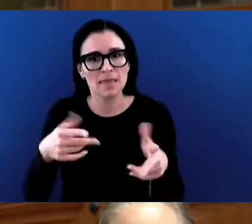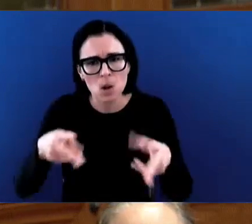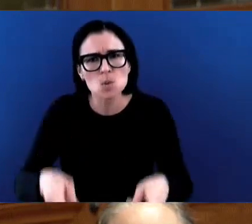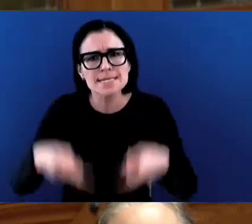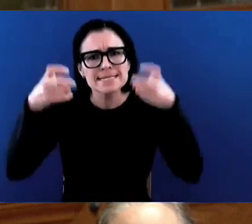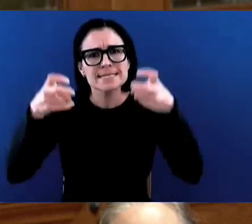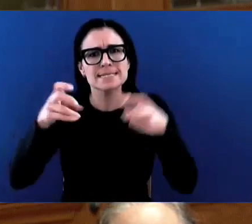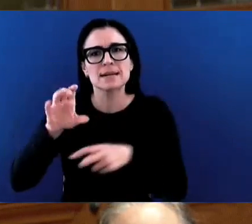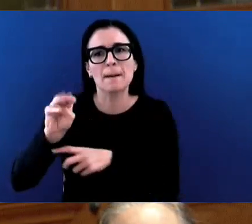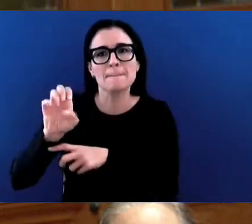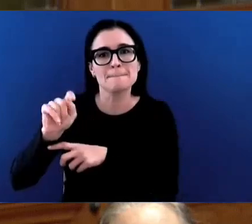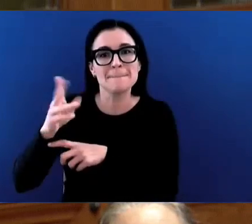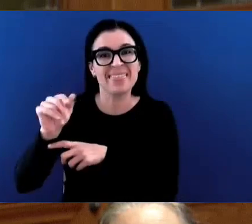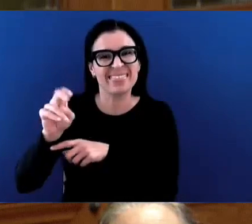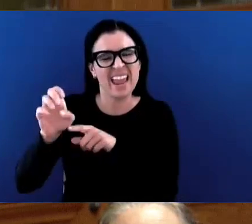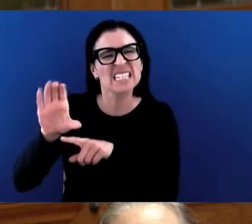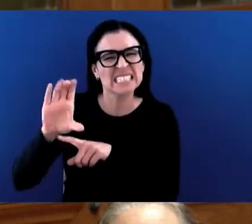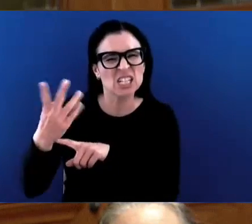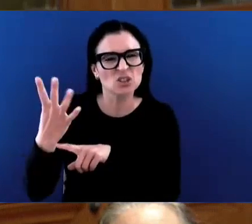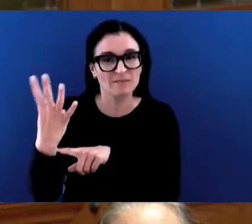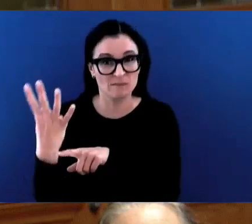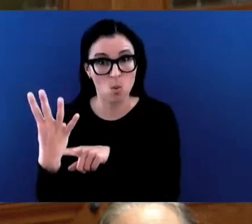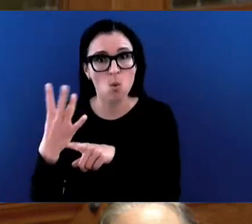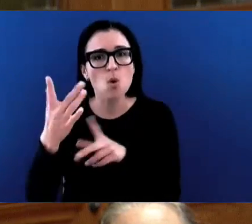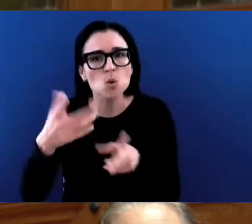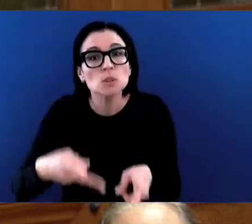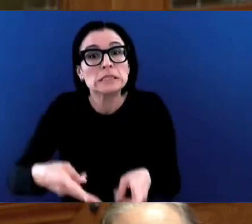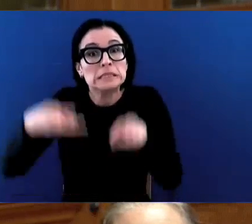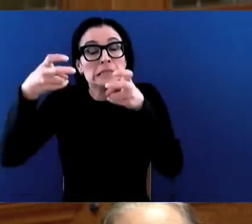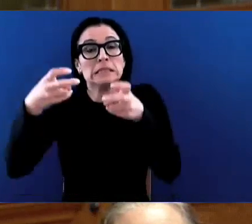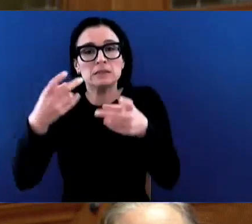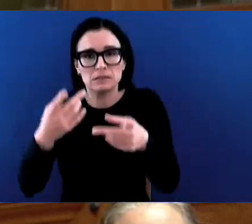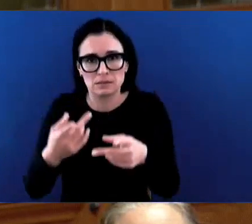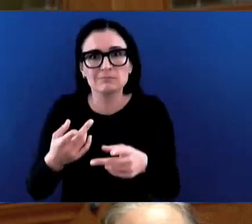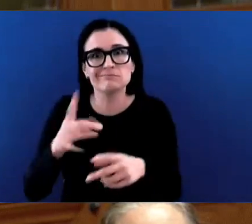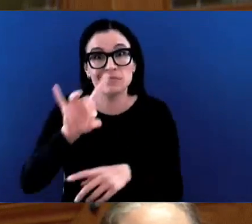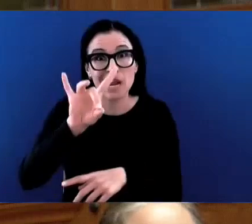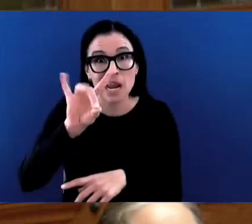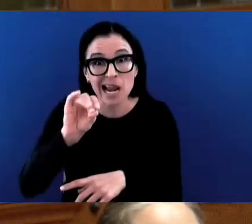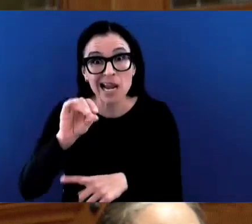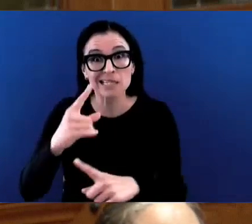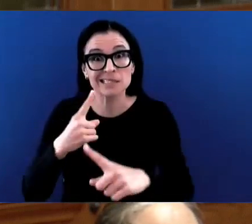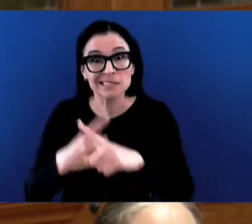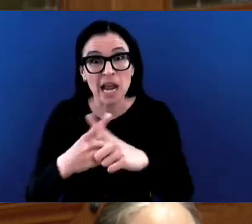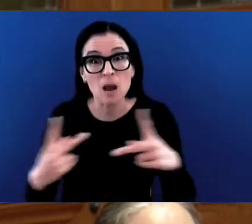impacts. My question is to the Premier.